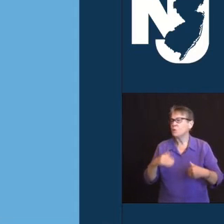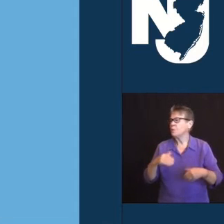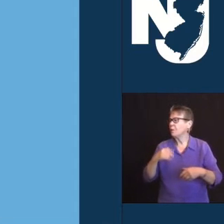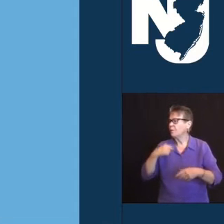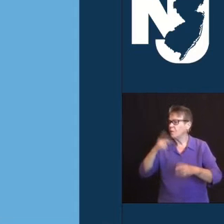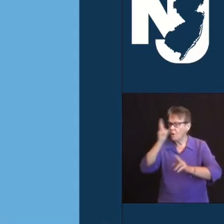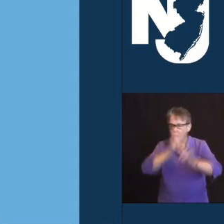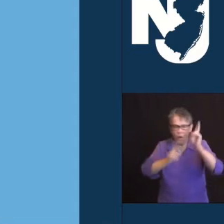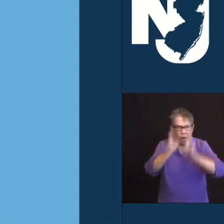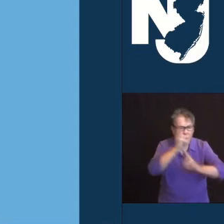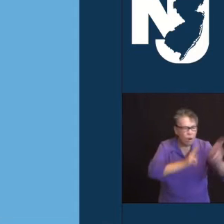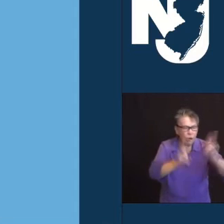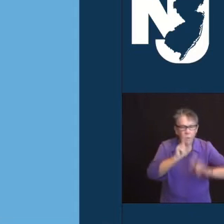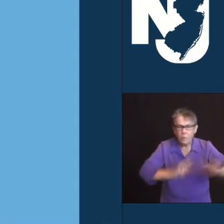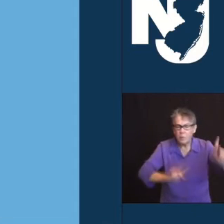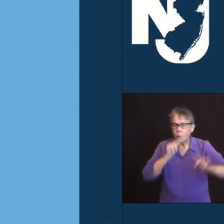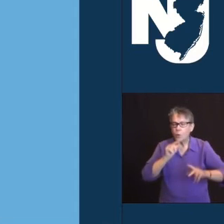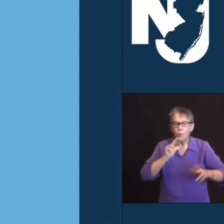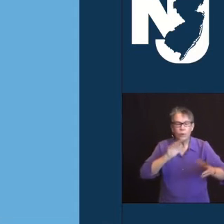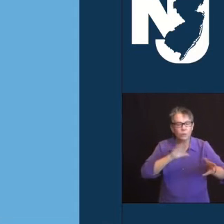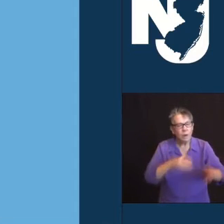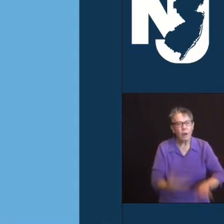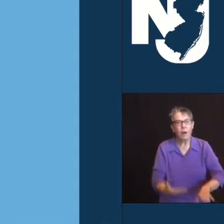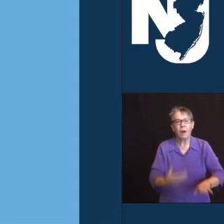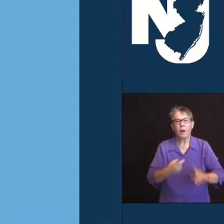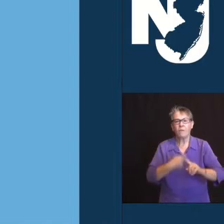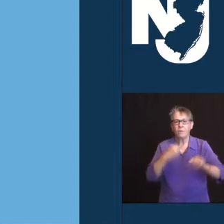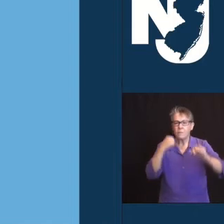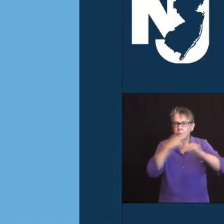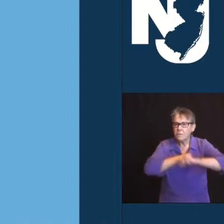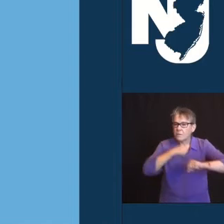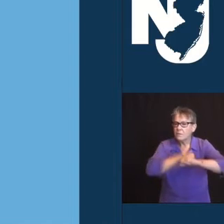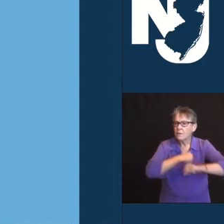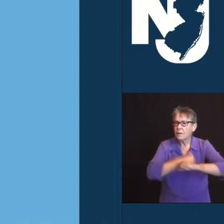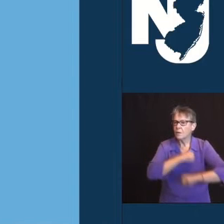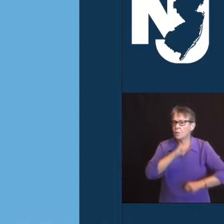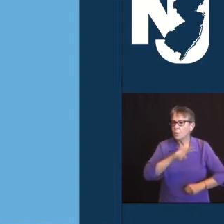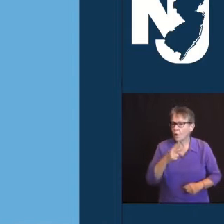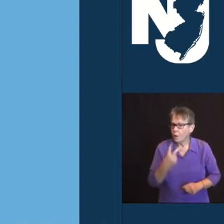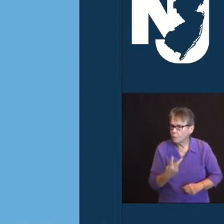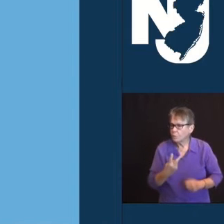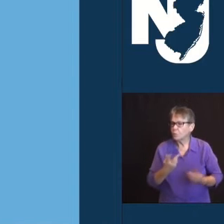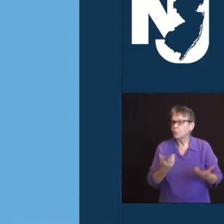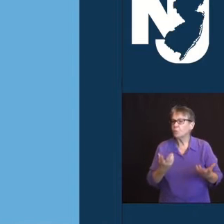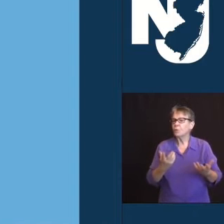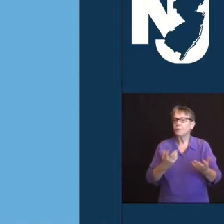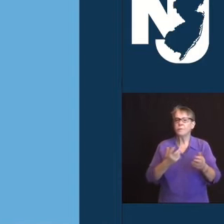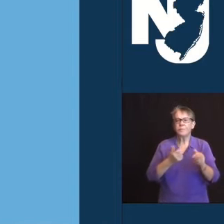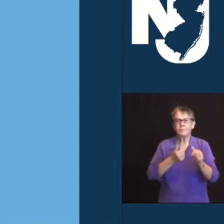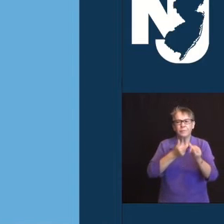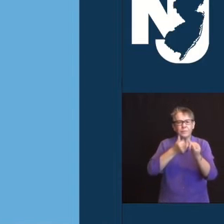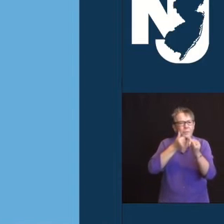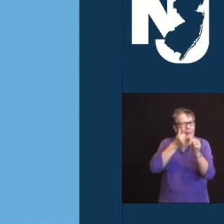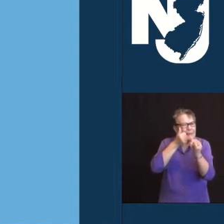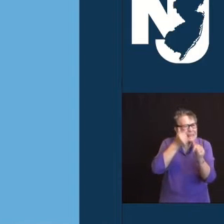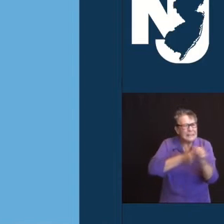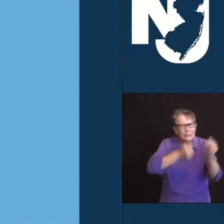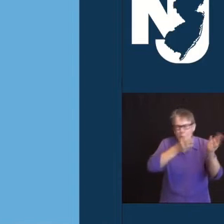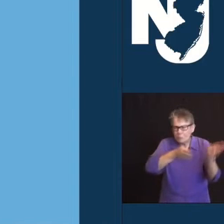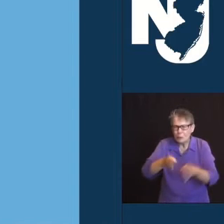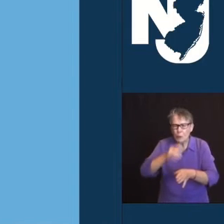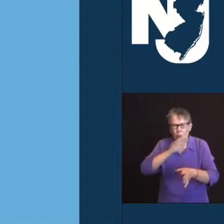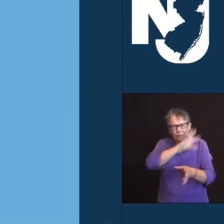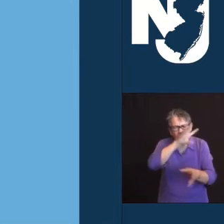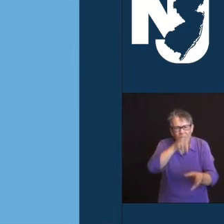fight. No one shirked their responsibilities or duties. And just as that is how World War II